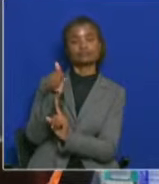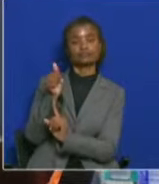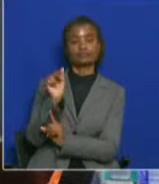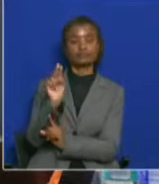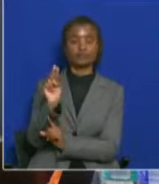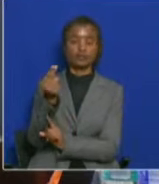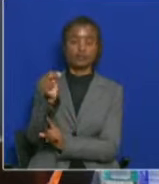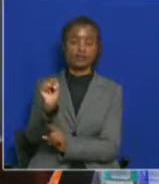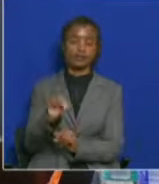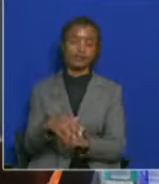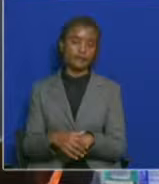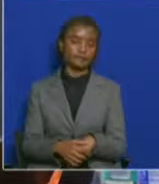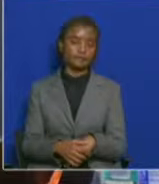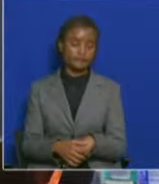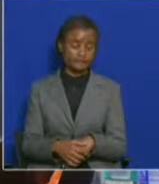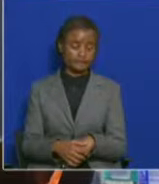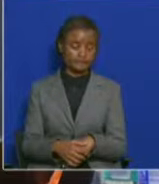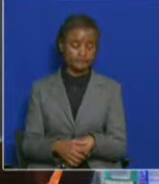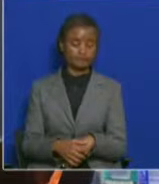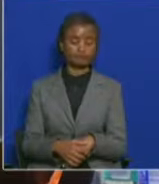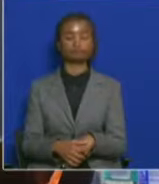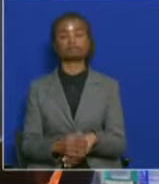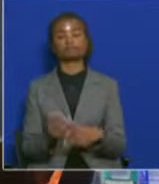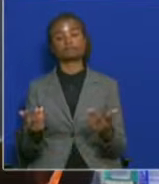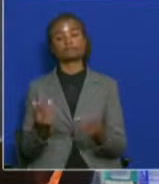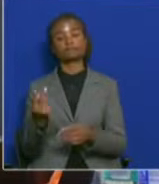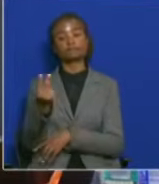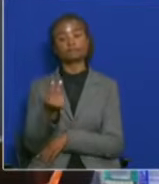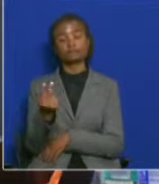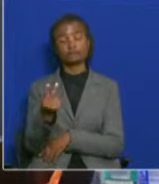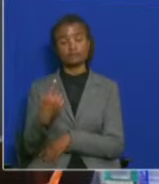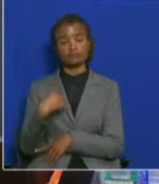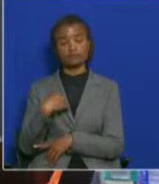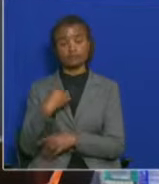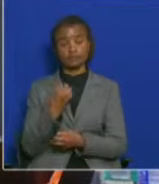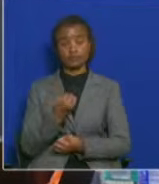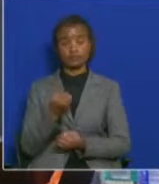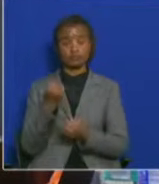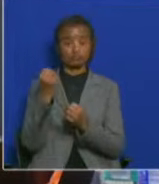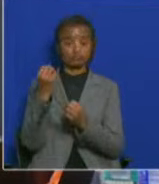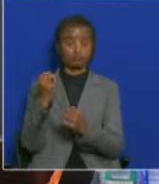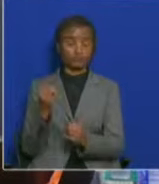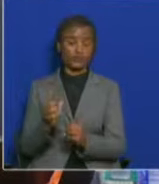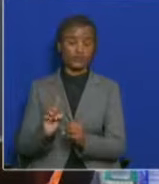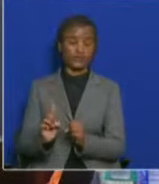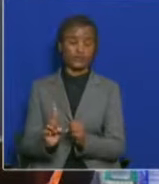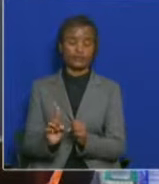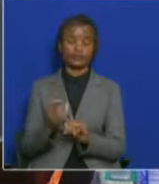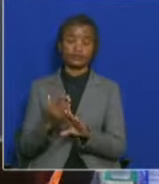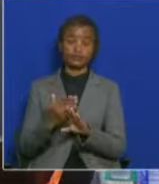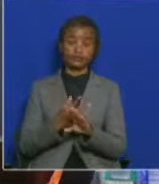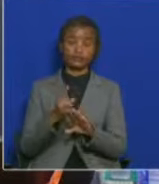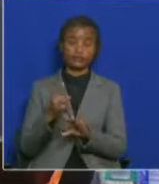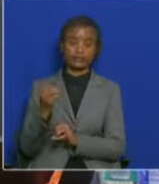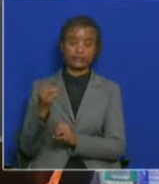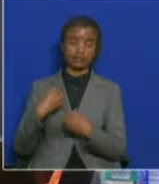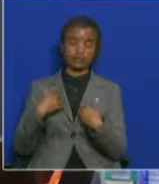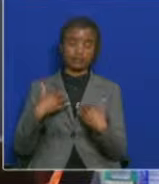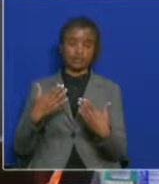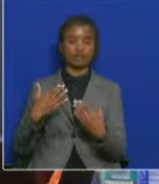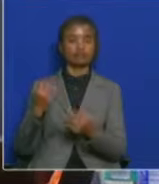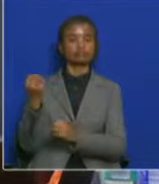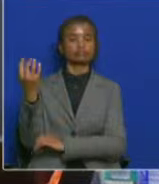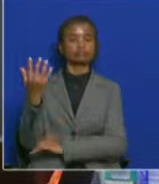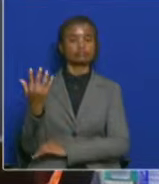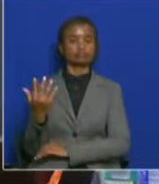I must also say, before I begin with the presentation, is that there may be an